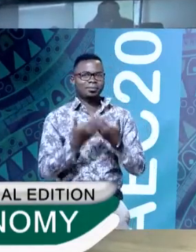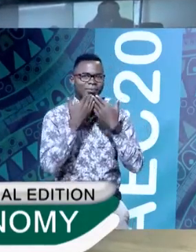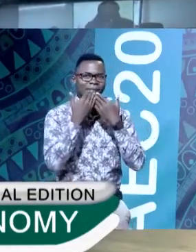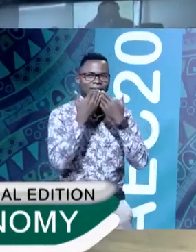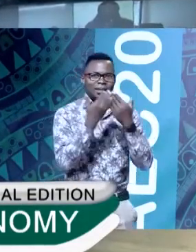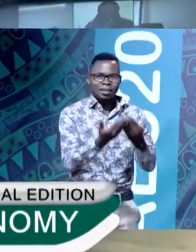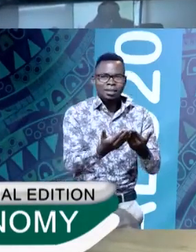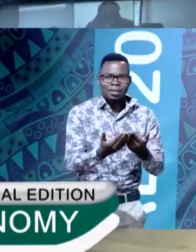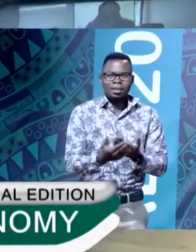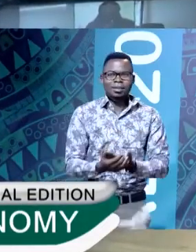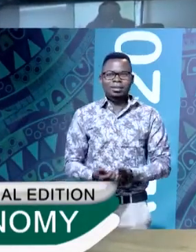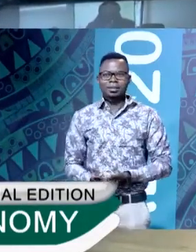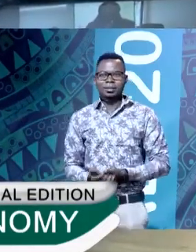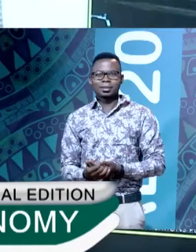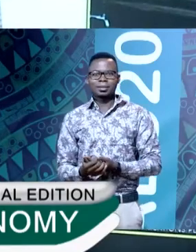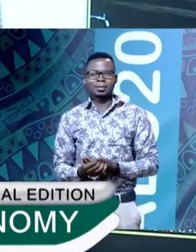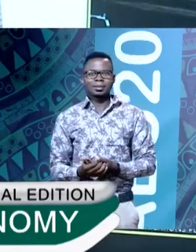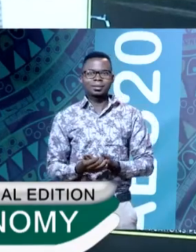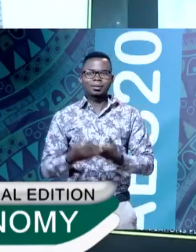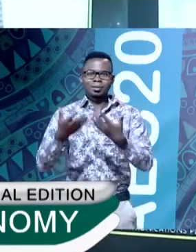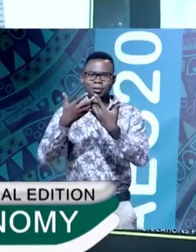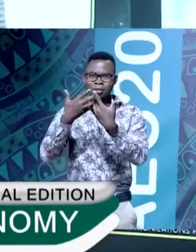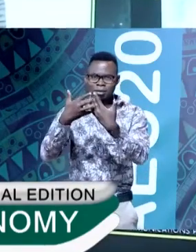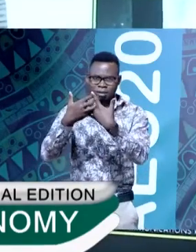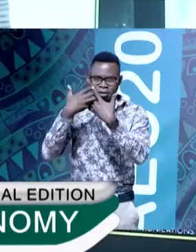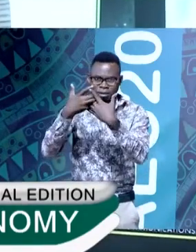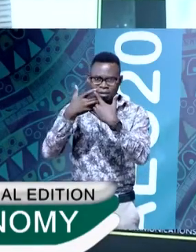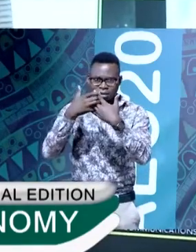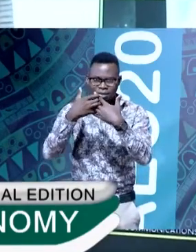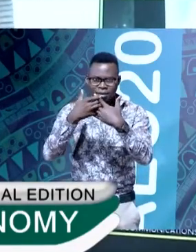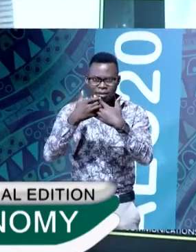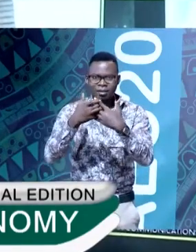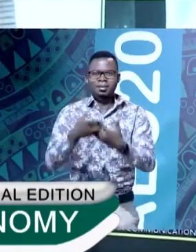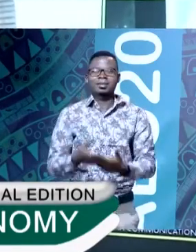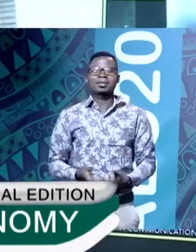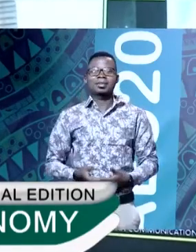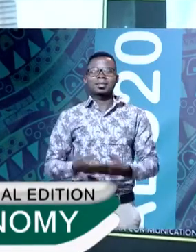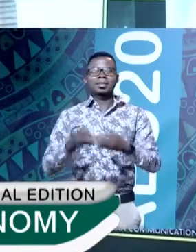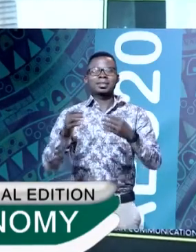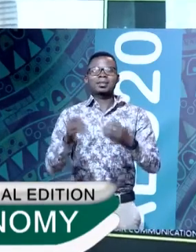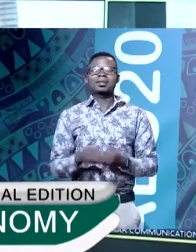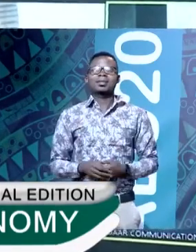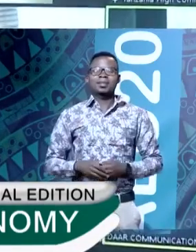Well, there you have it. Unity, homegrown initiatives,